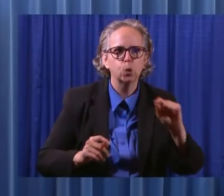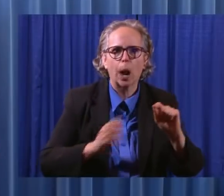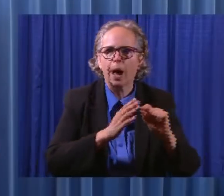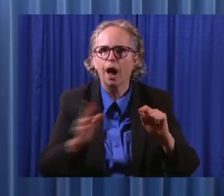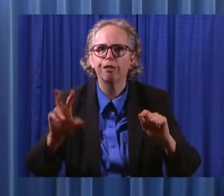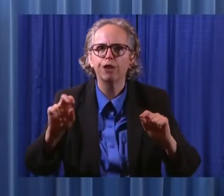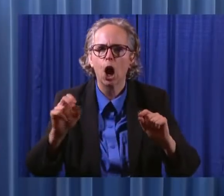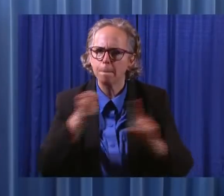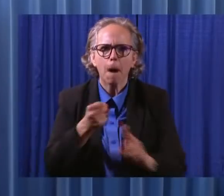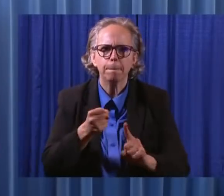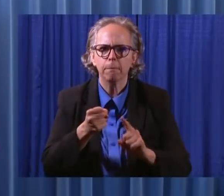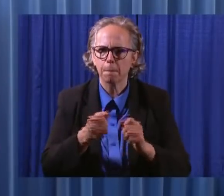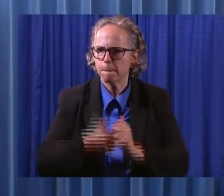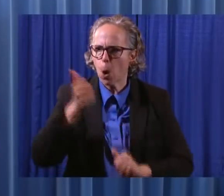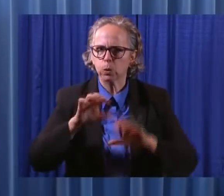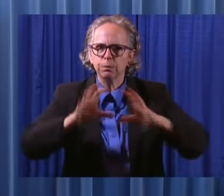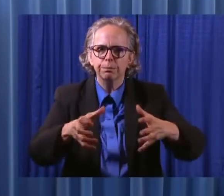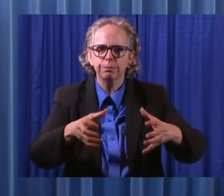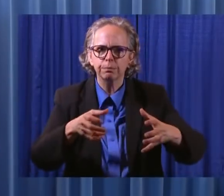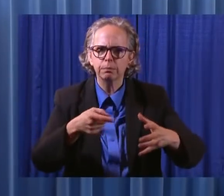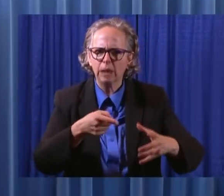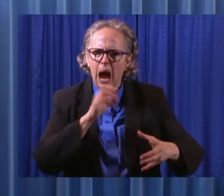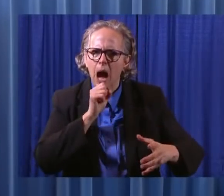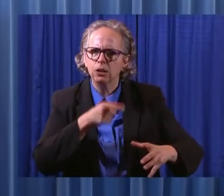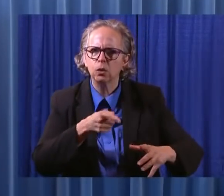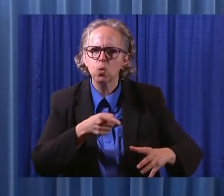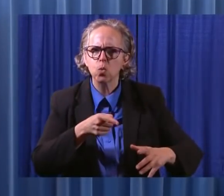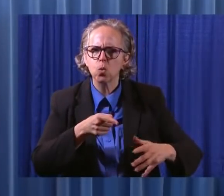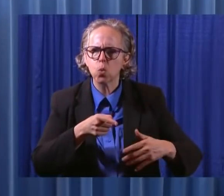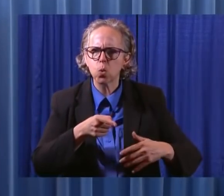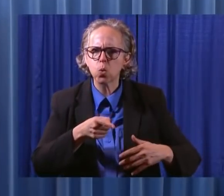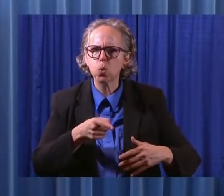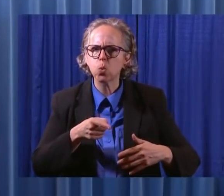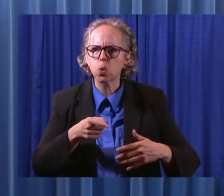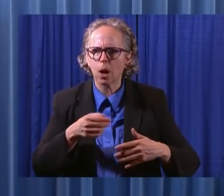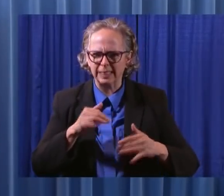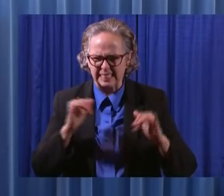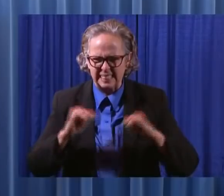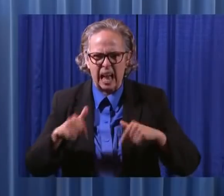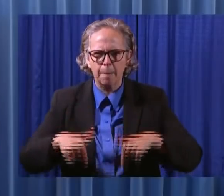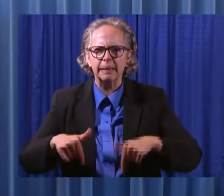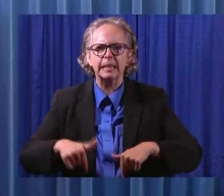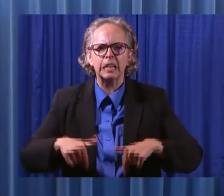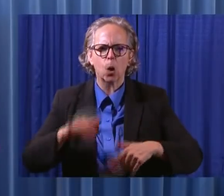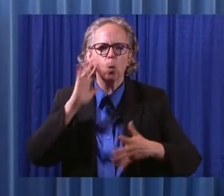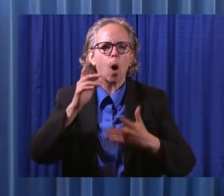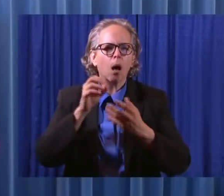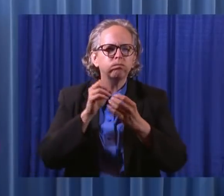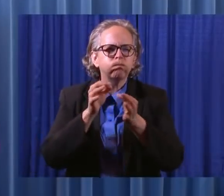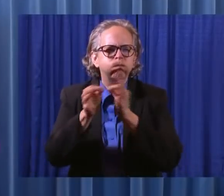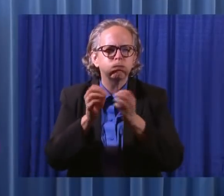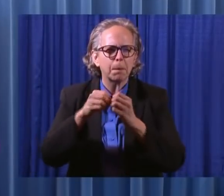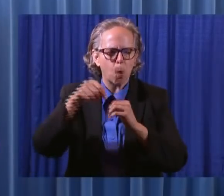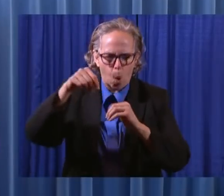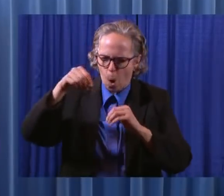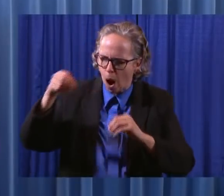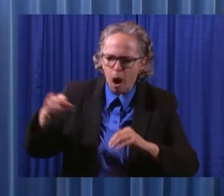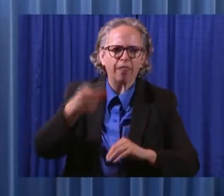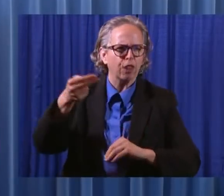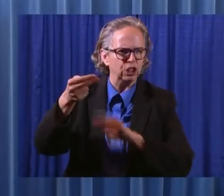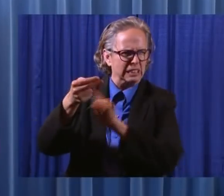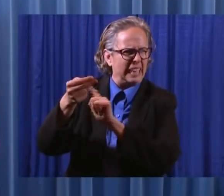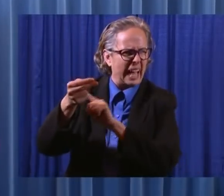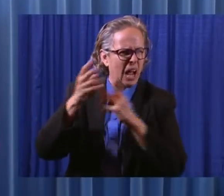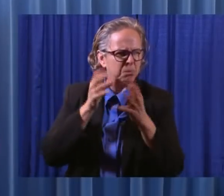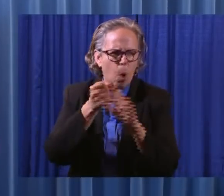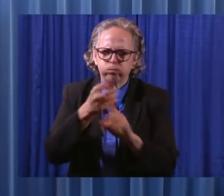are seeing that. I will share those numbers with you on Thursday. But we're seeing that in Ohio as well. Now, maybe that's more people